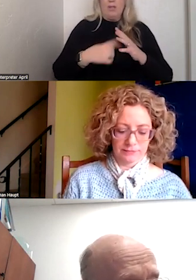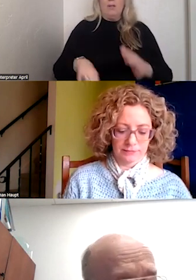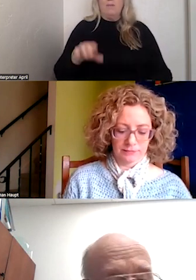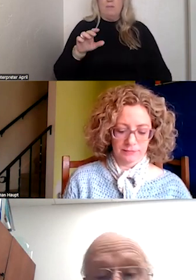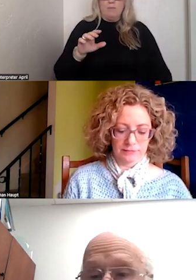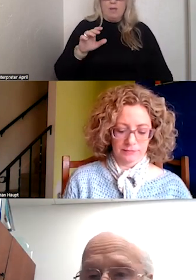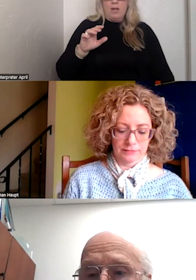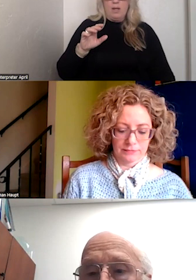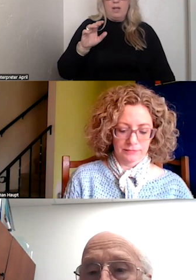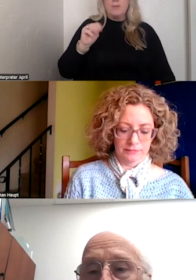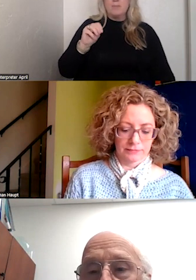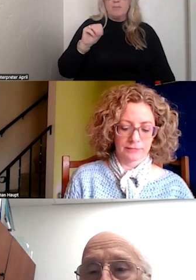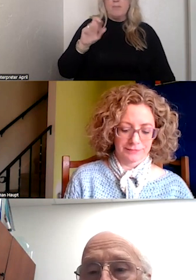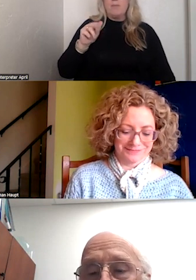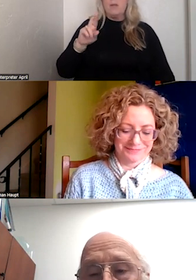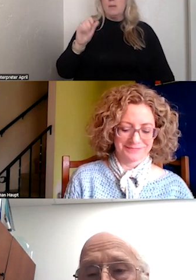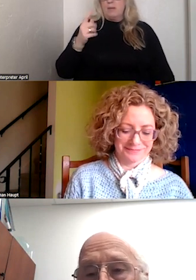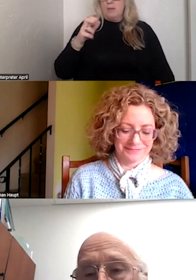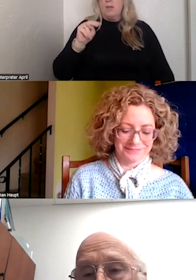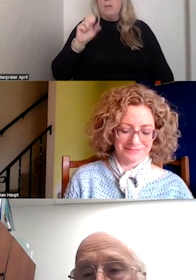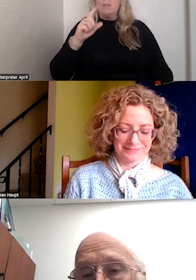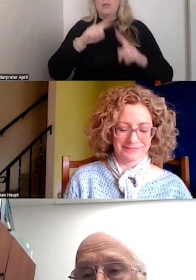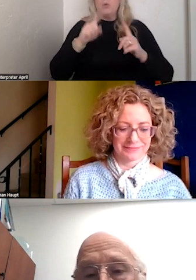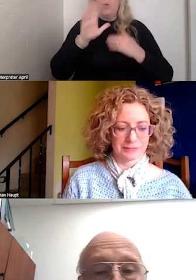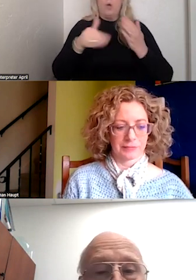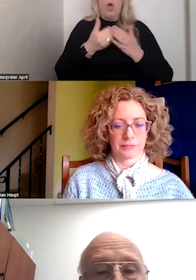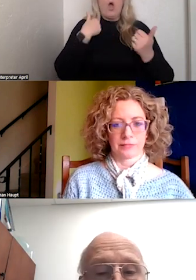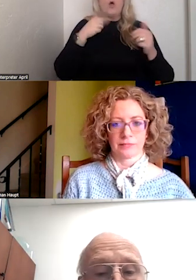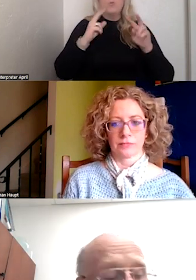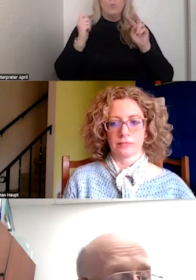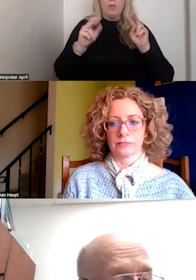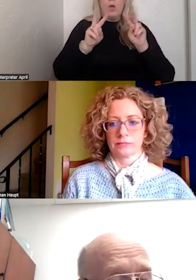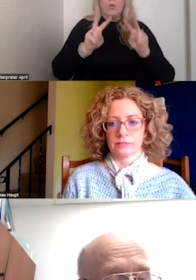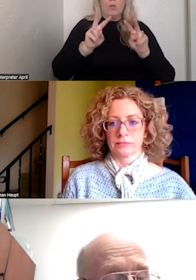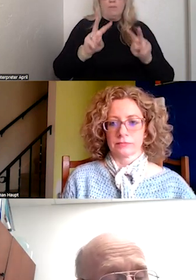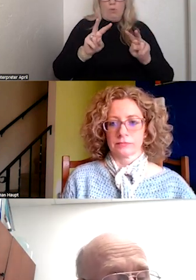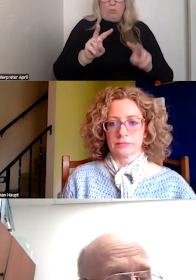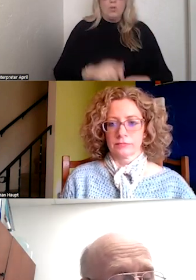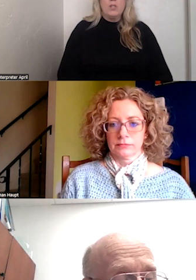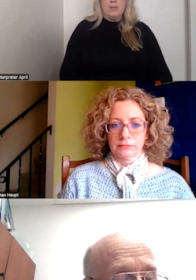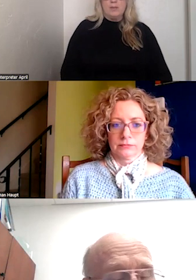from Georgia. So we are all looking forward to that.